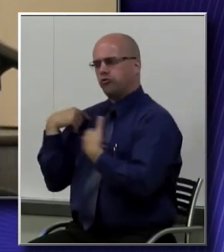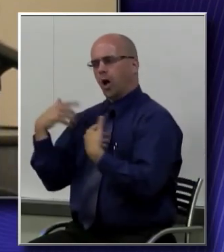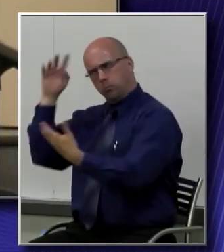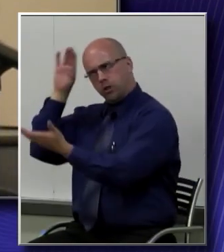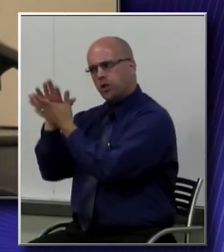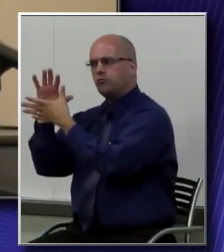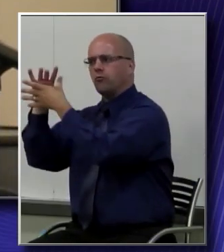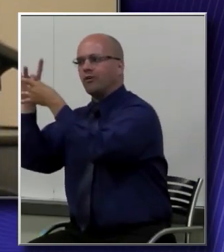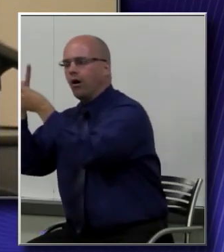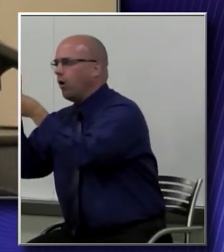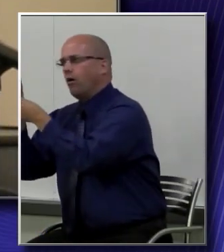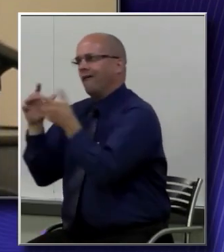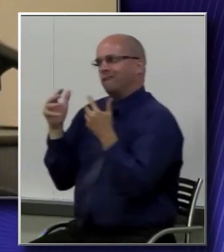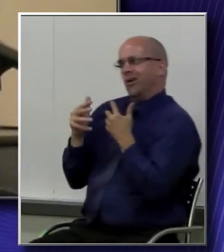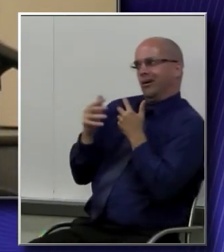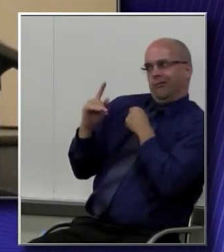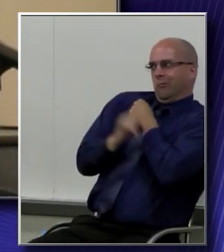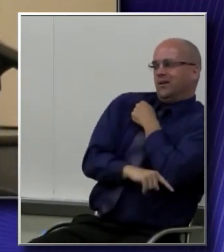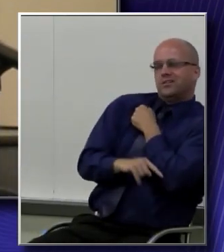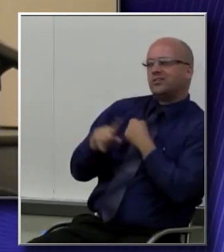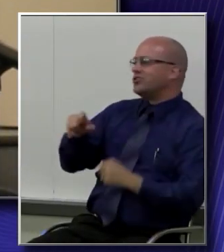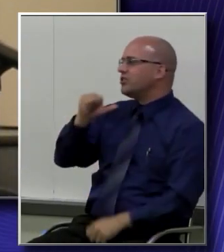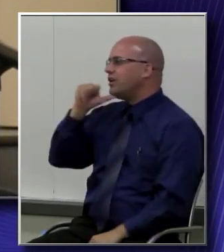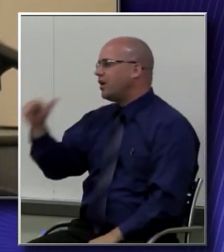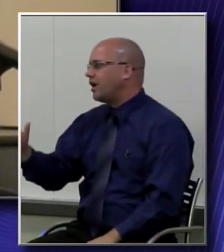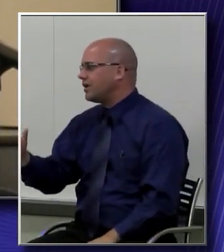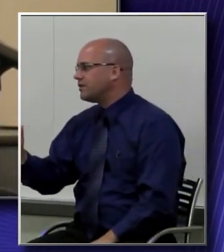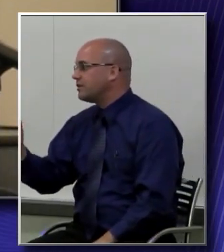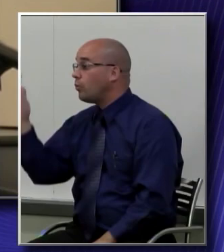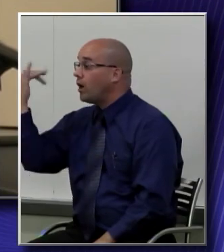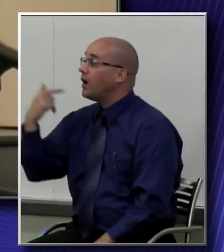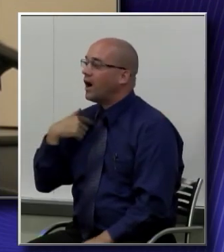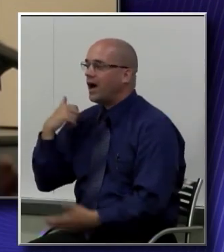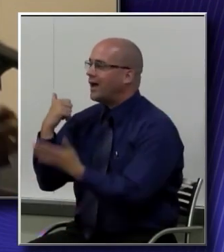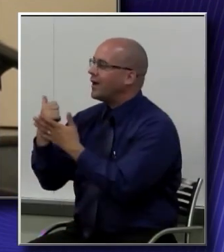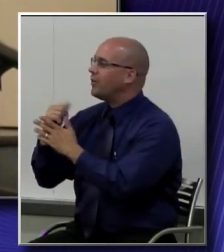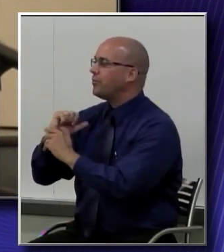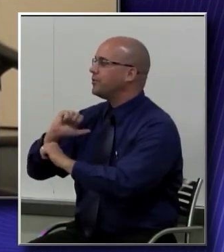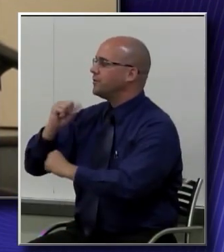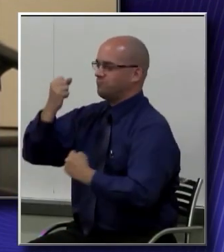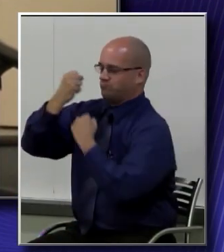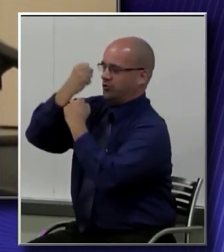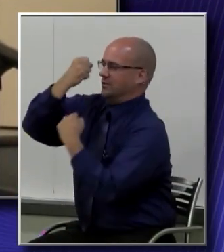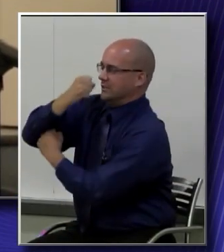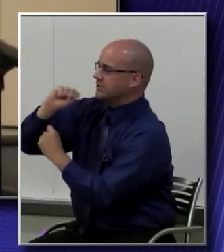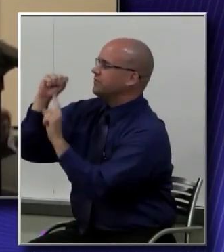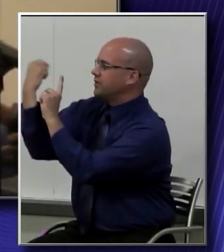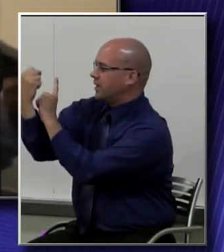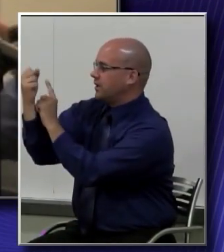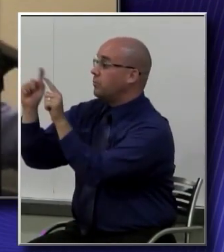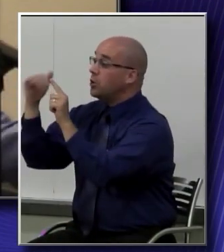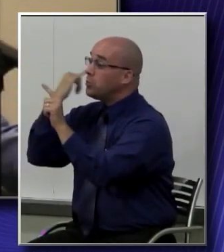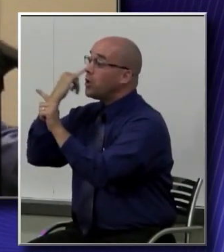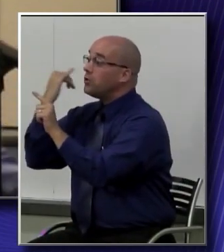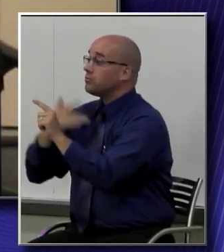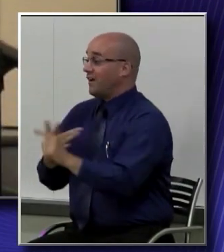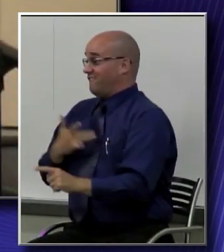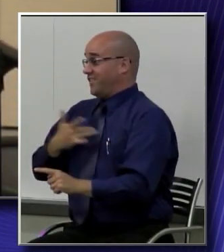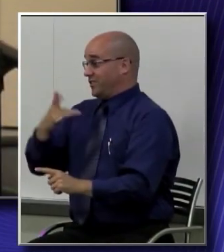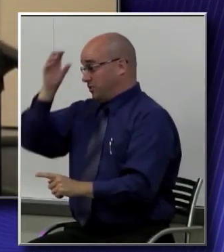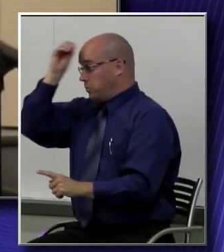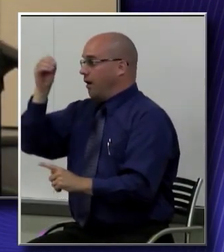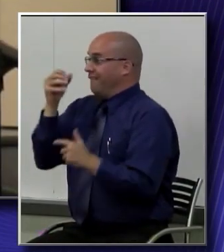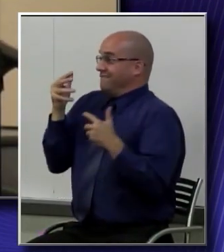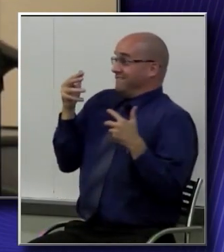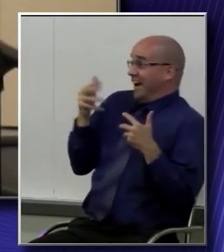one who is the source of educating the foundation of the society. And if I'm afraid to express my views because